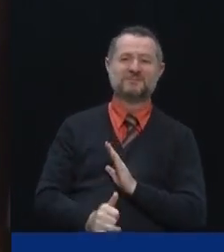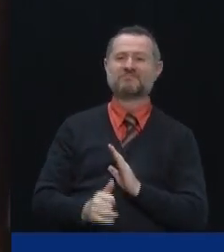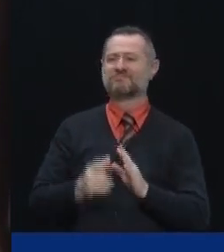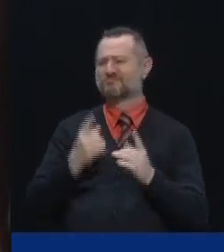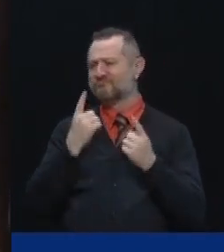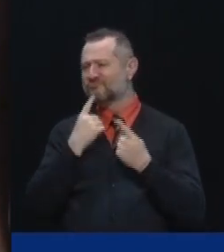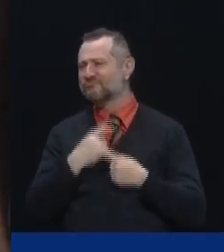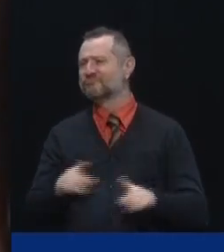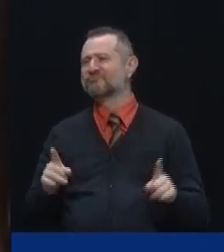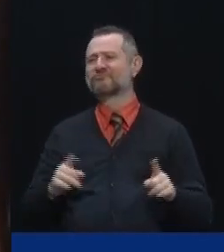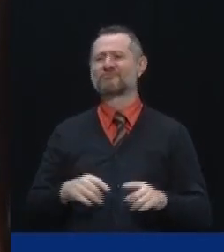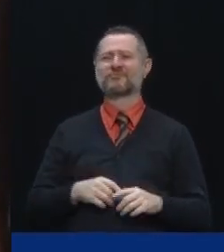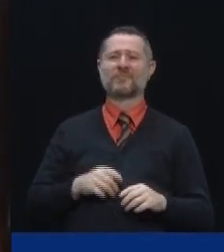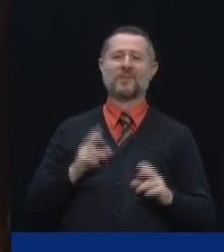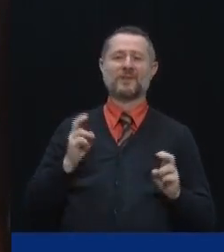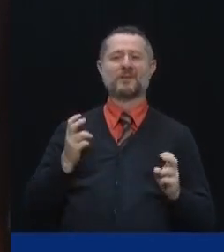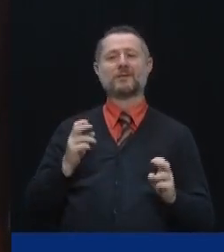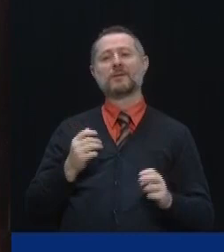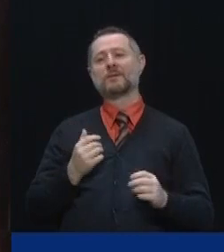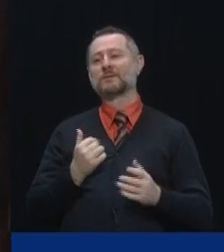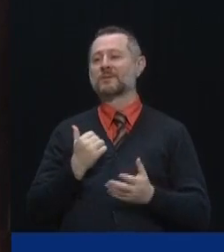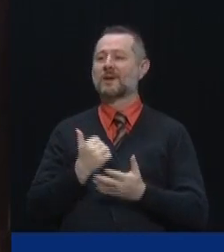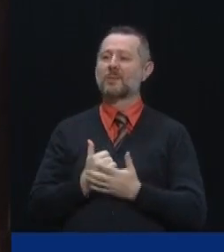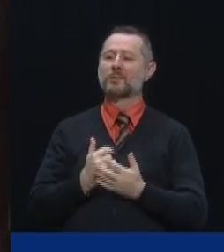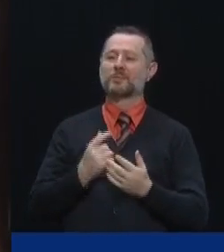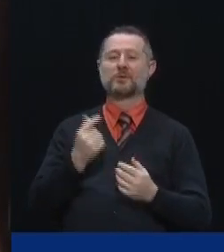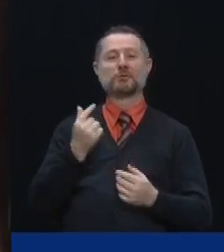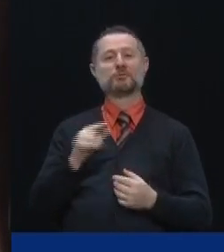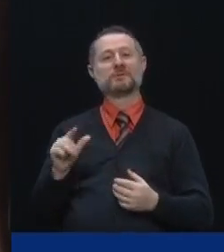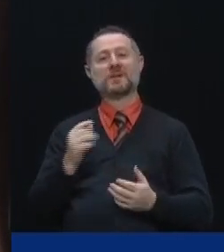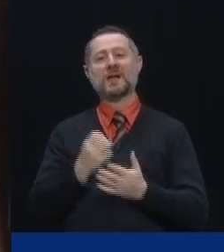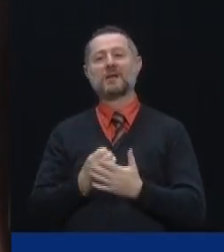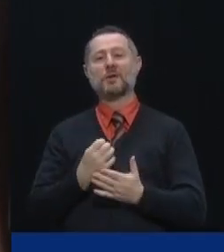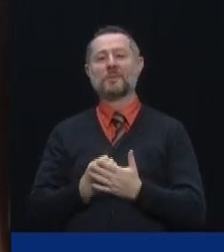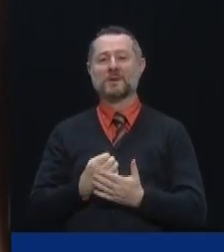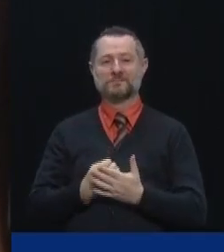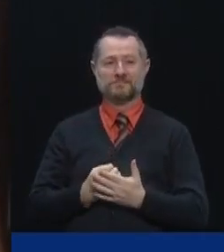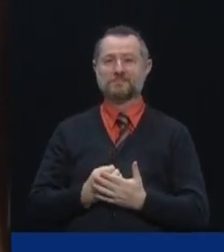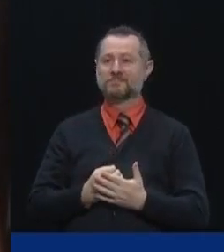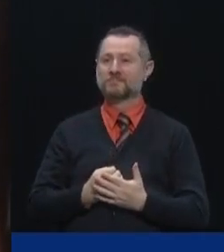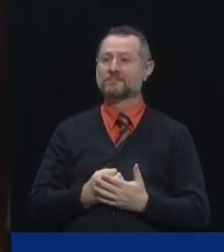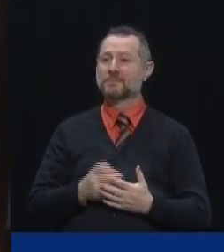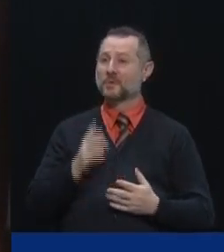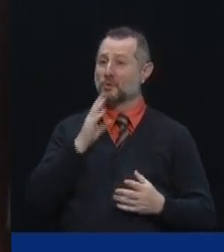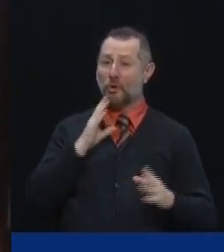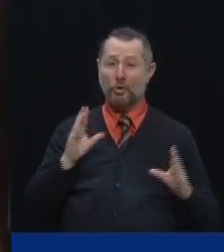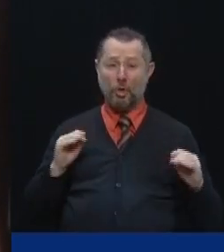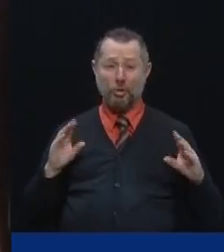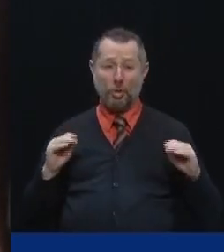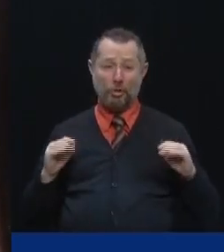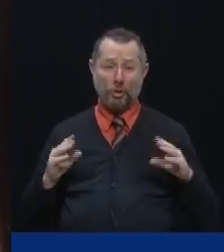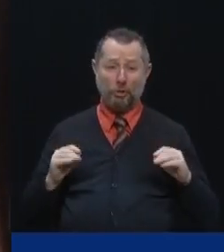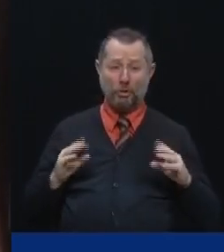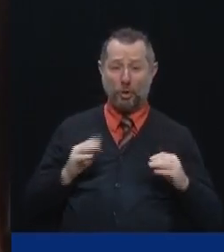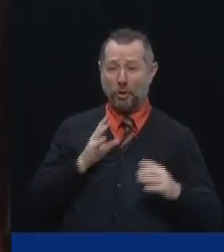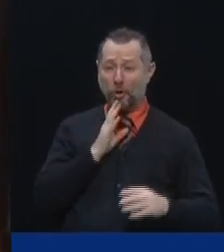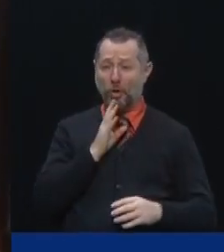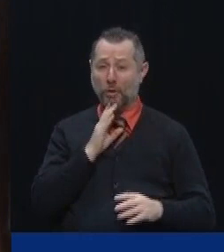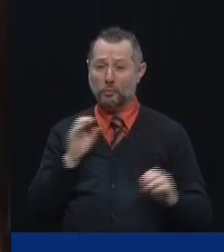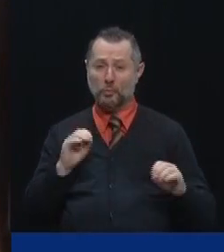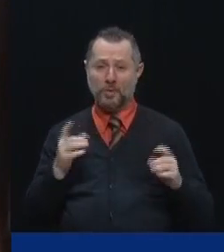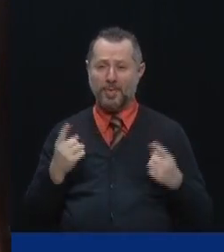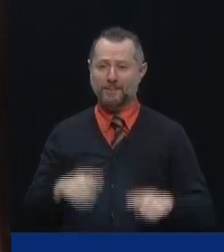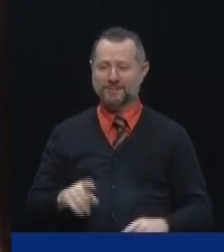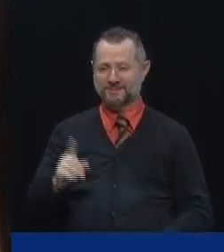the green economy that we've been talking about and dreaming about and everyone's been talking about, but nobody's been doing. We'll do